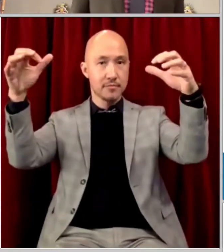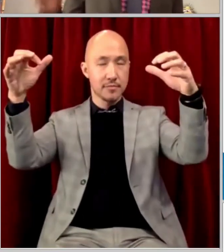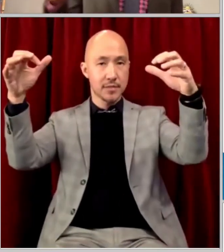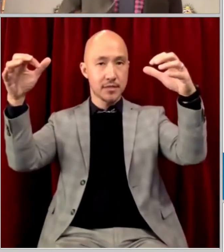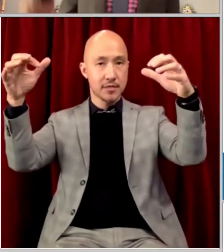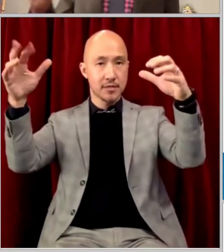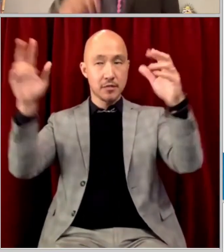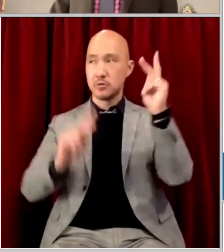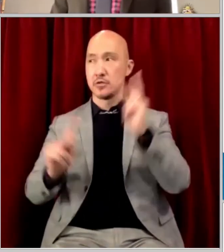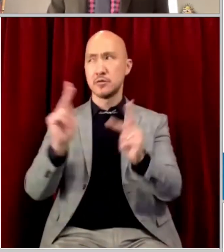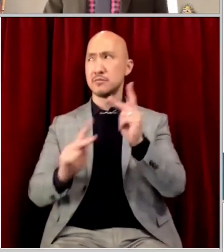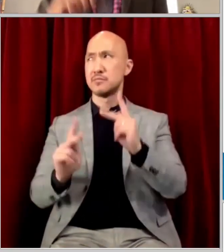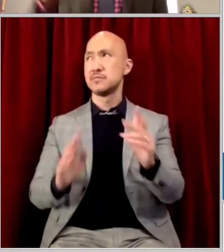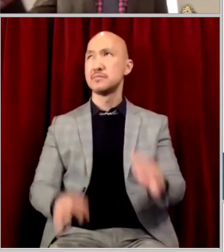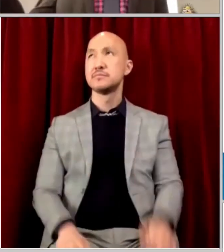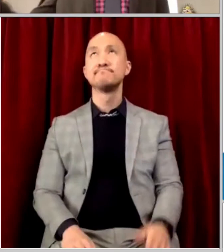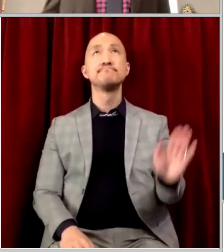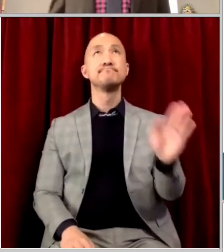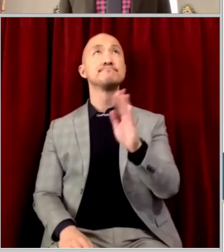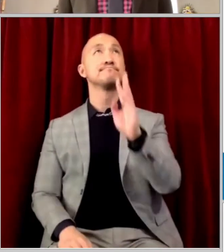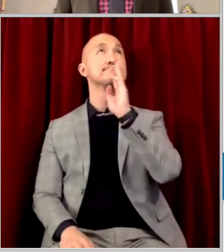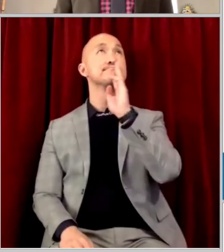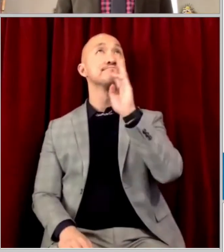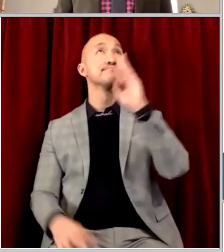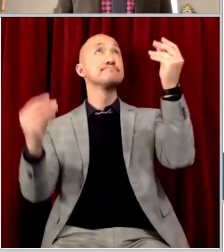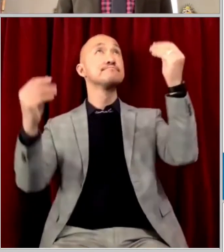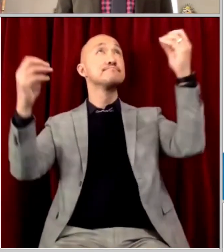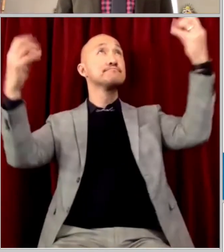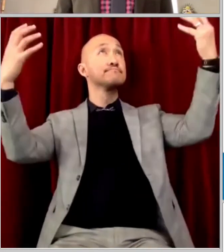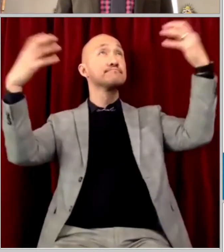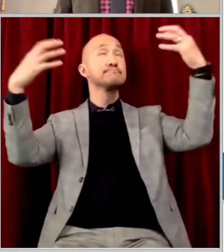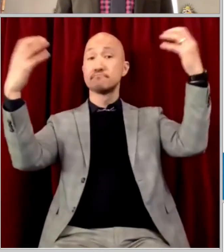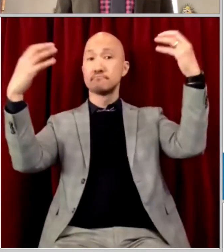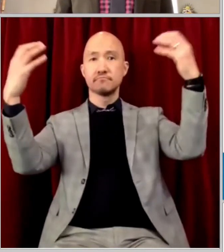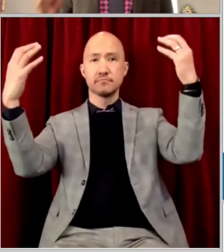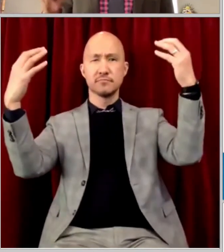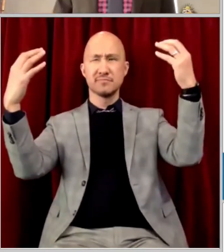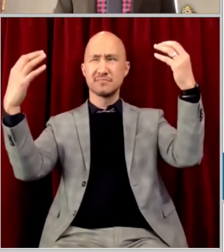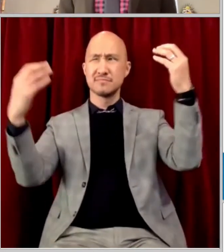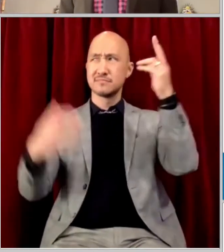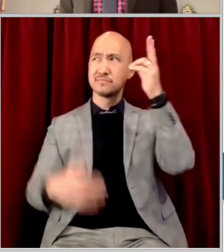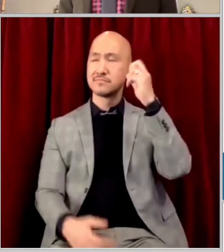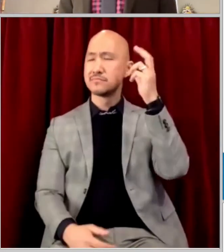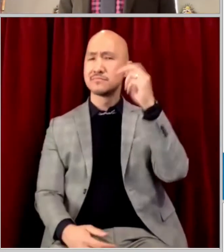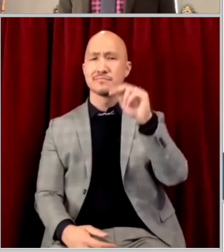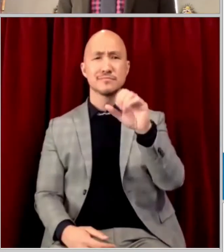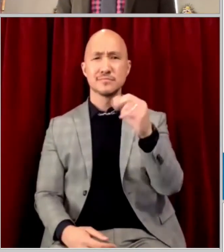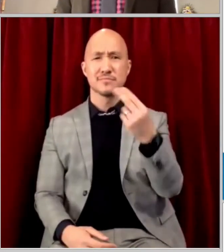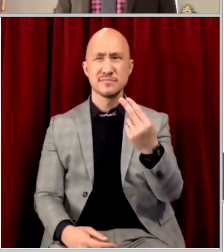Christ being like Christ than being like those people. Mm-hmm. It's a guarantee.